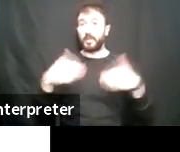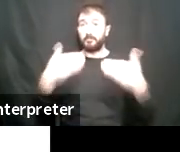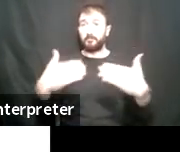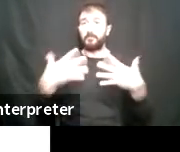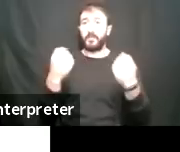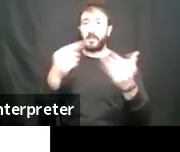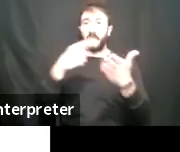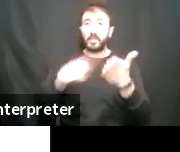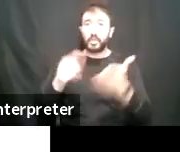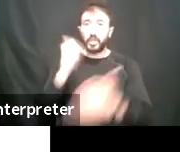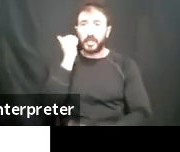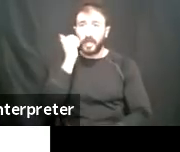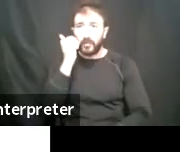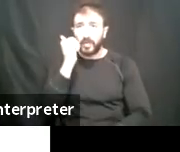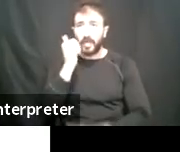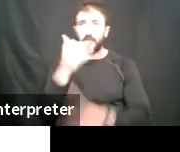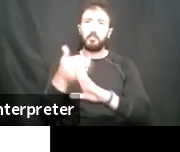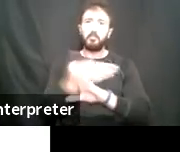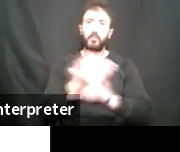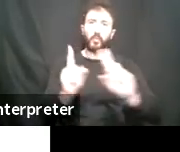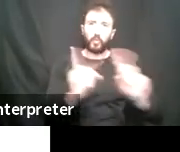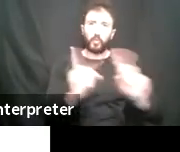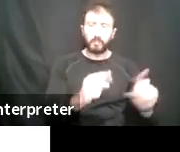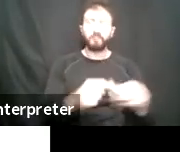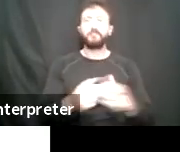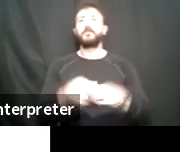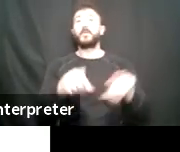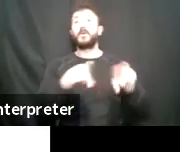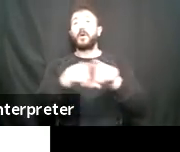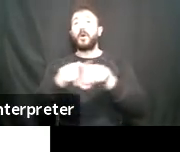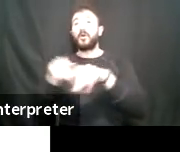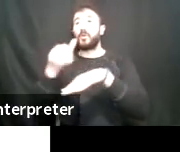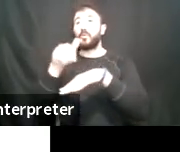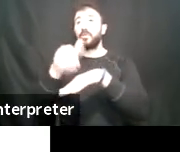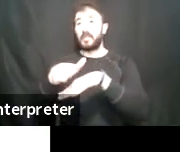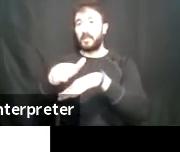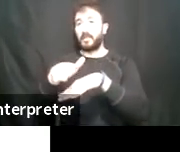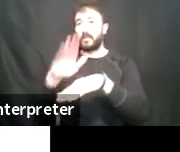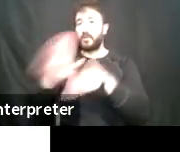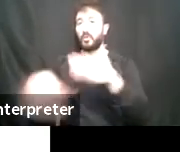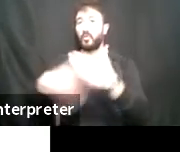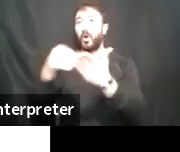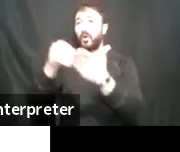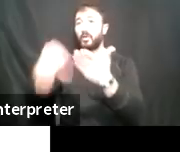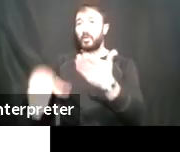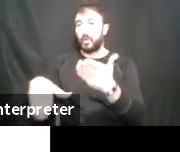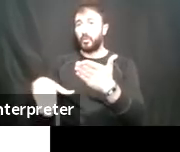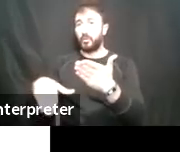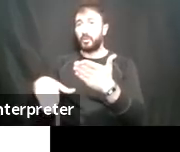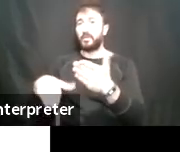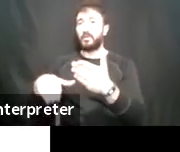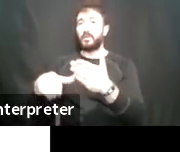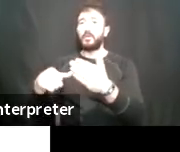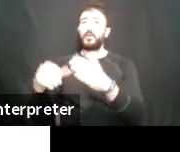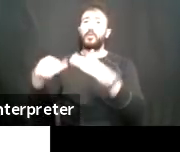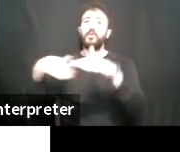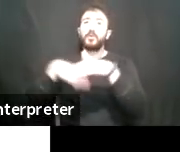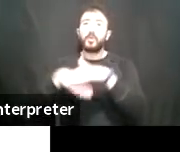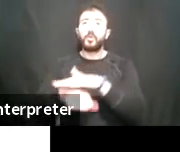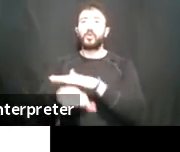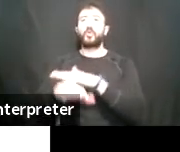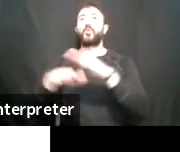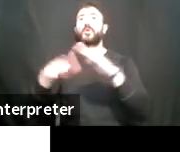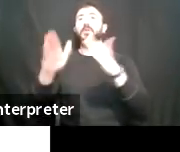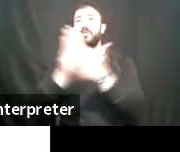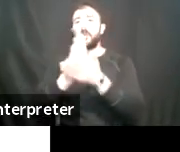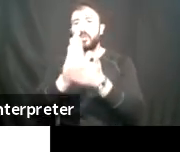of special needs students and ELD students who are going to be regularly coming in small groups for in-person instruction.